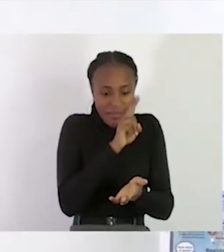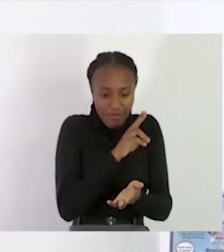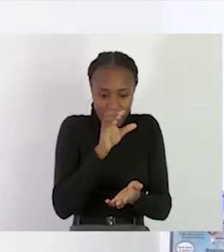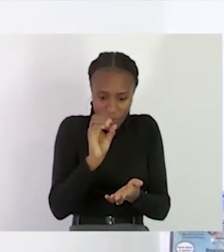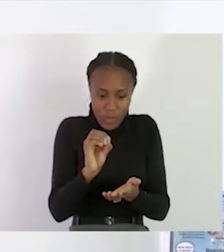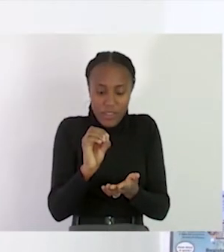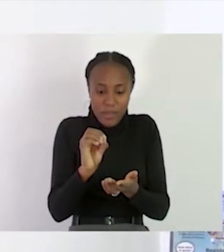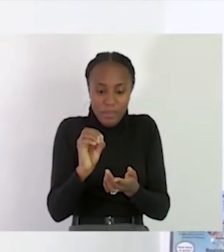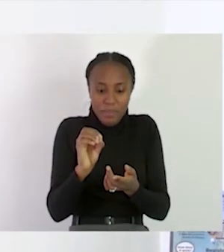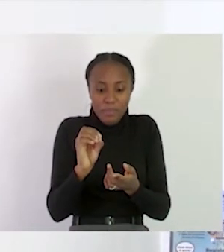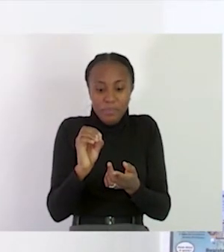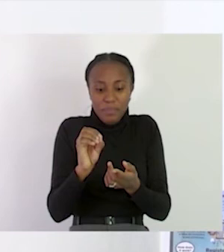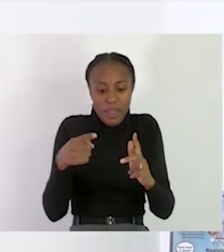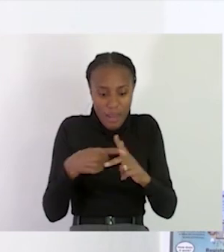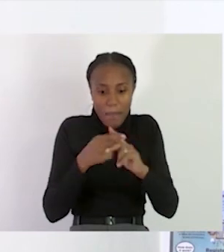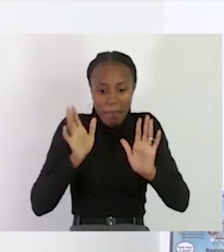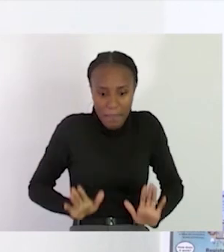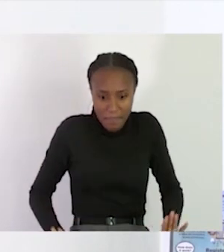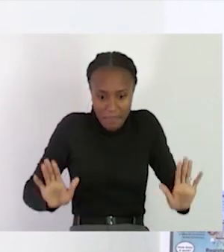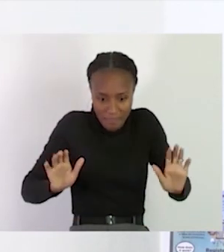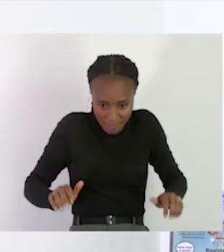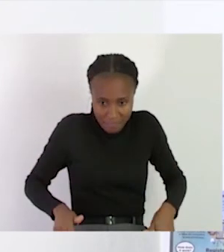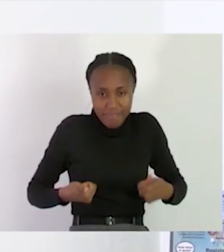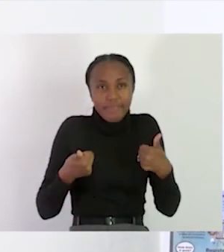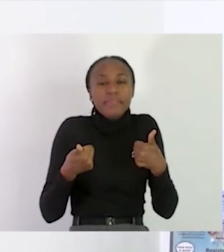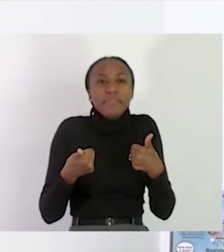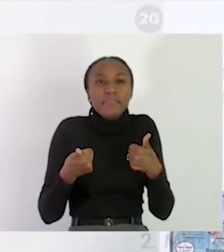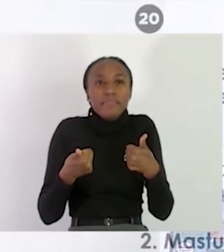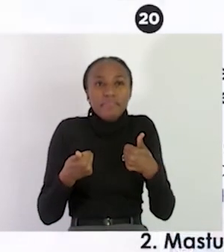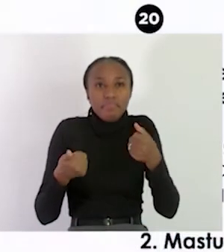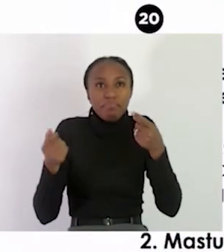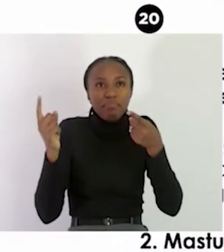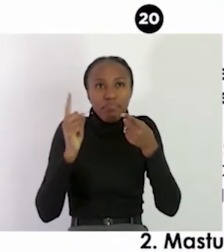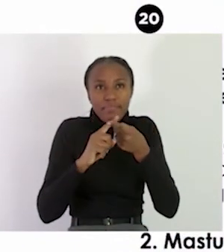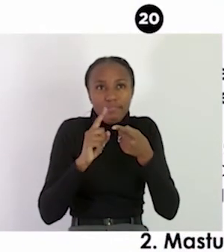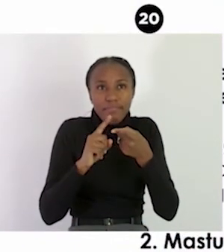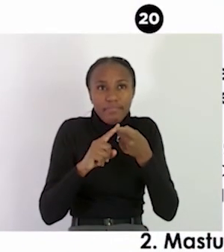responses that are taking place in girls and boys during puberty.